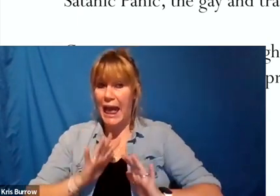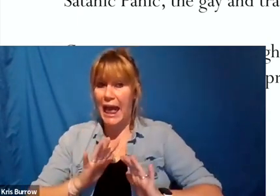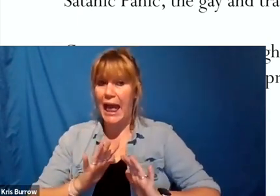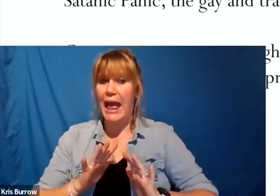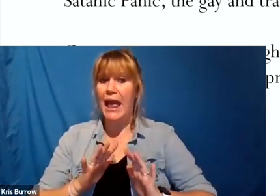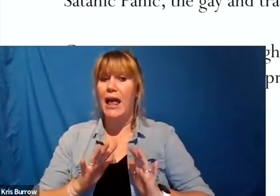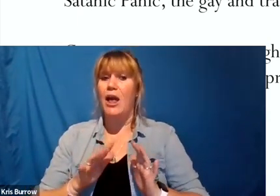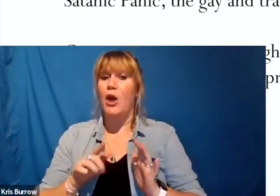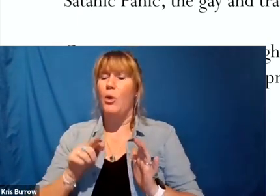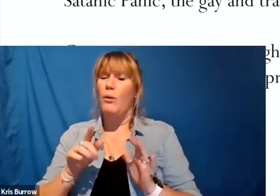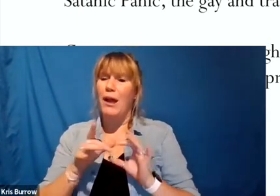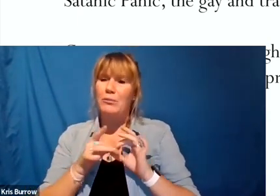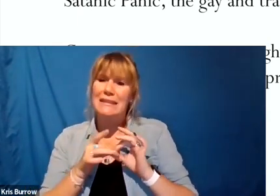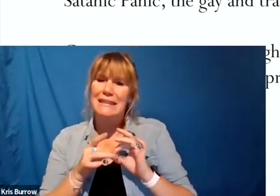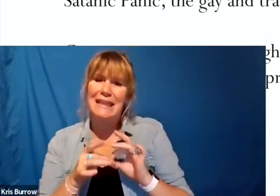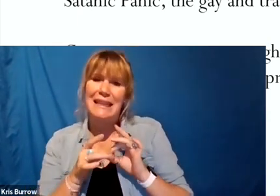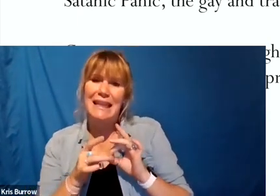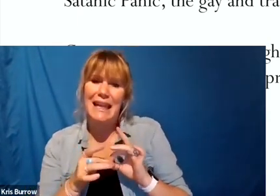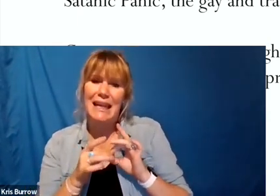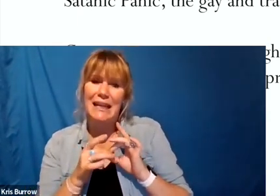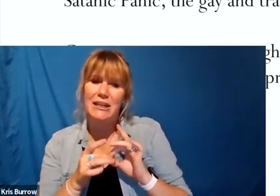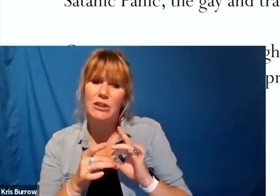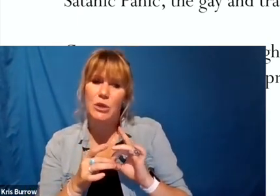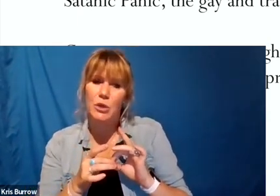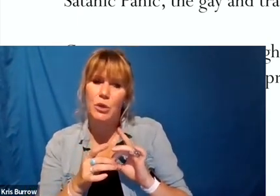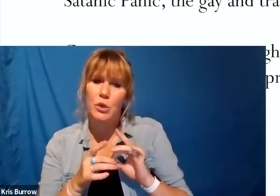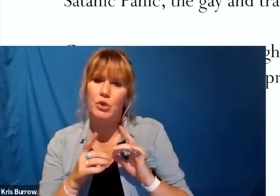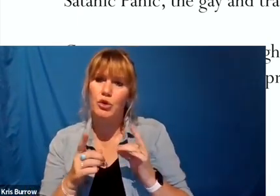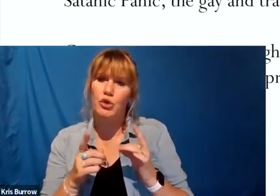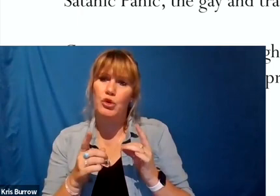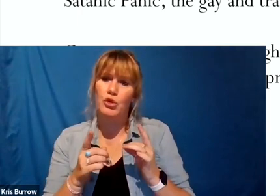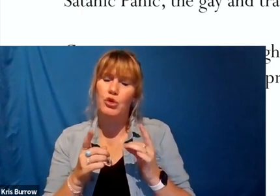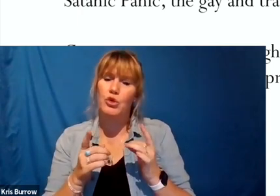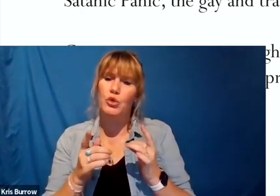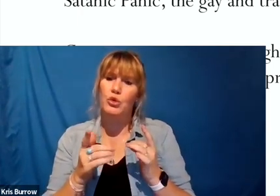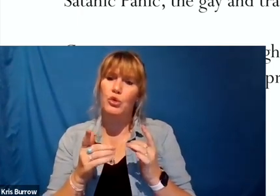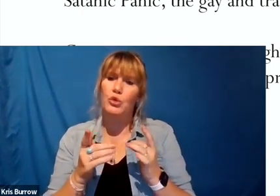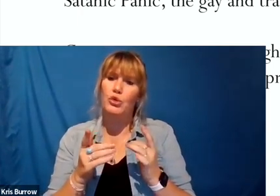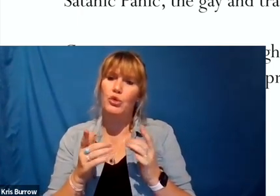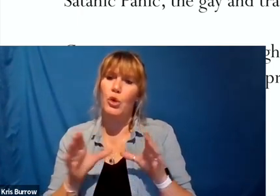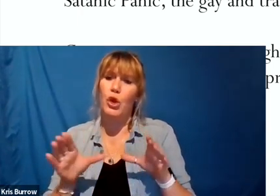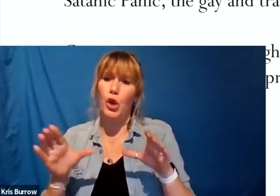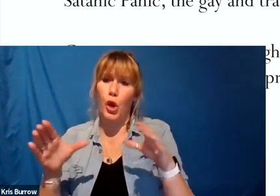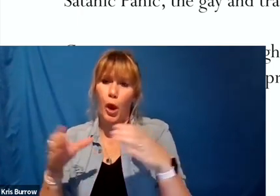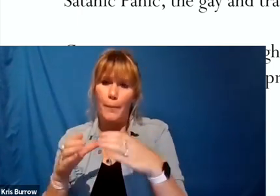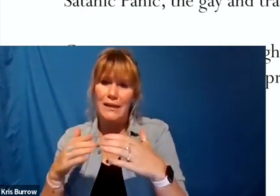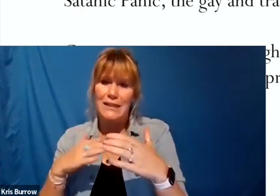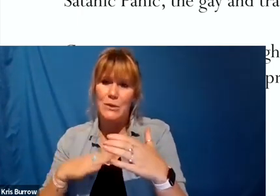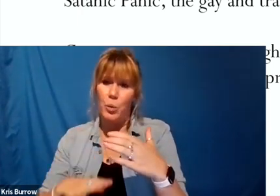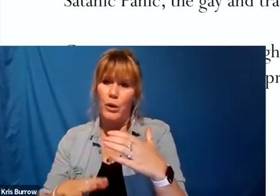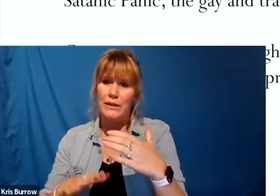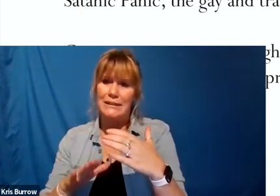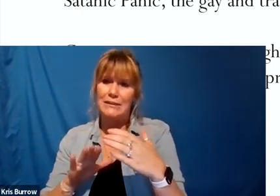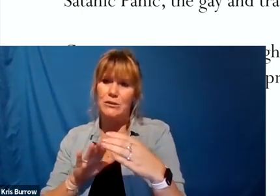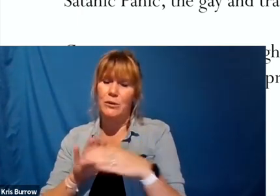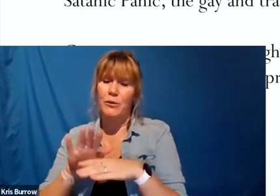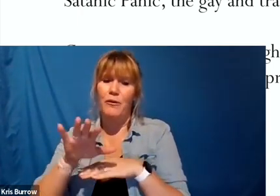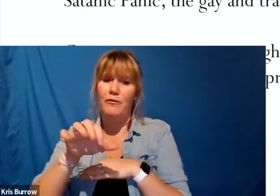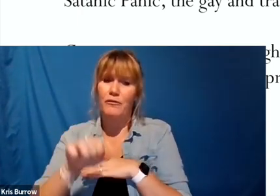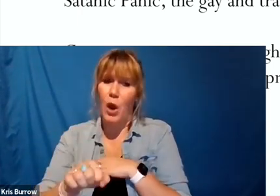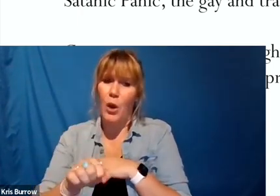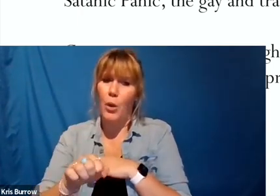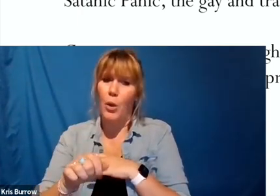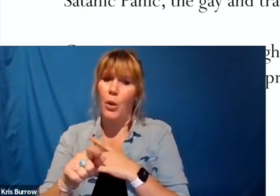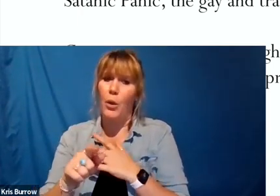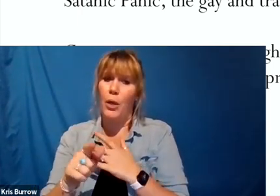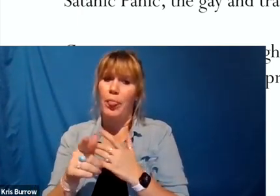was associated with this communist wanting to overthrow the Western capitalist agenda. The Satanic